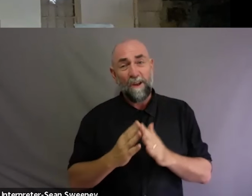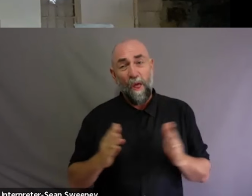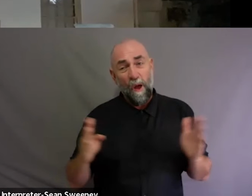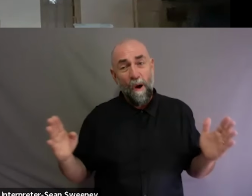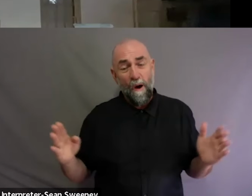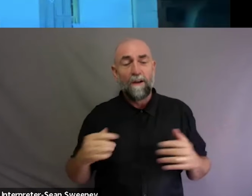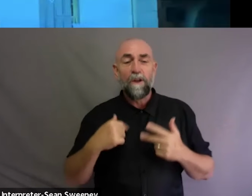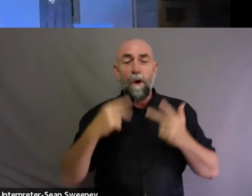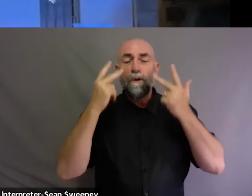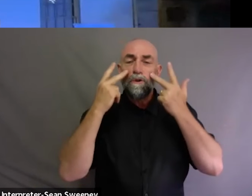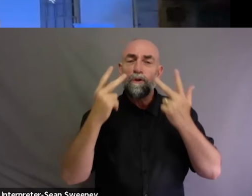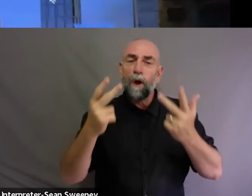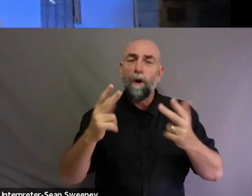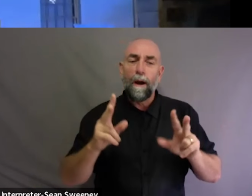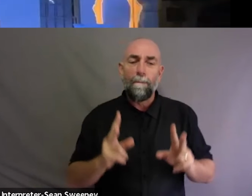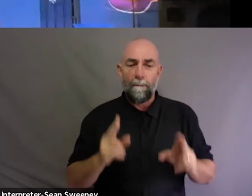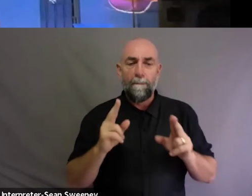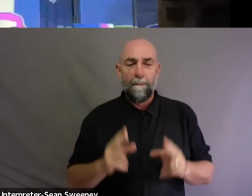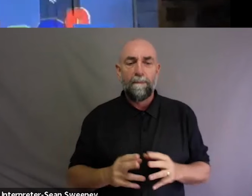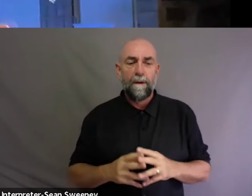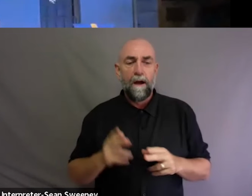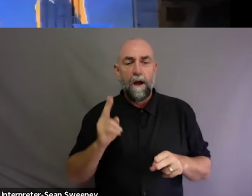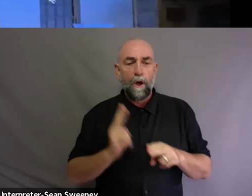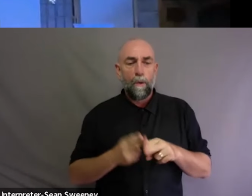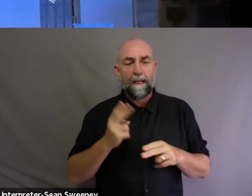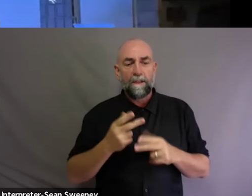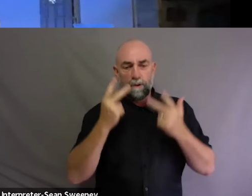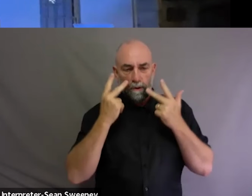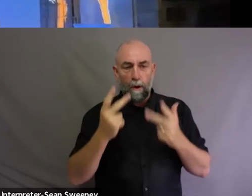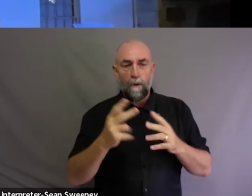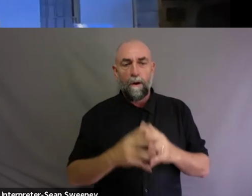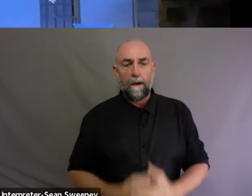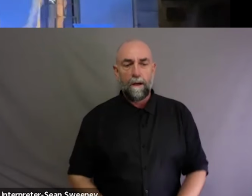I'll show you a really quick version of it.